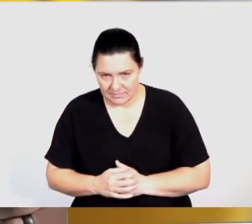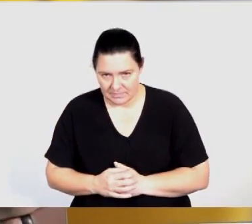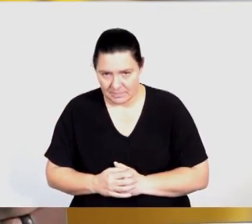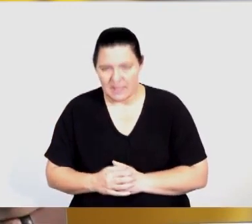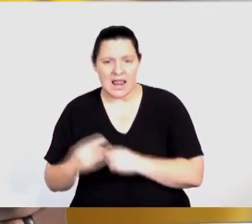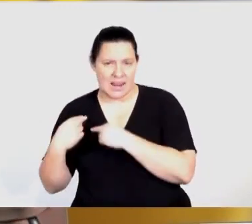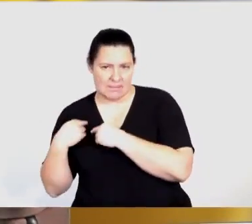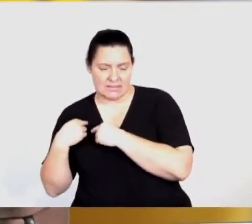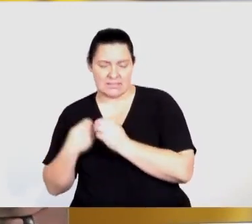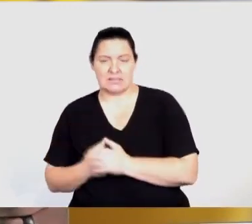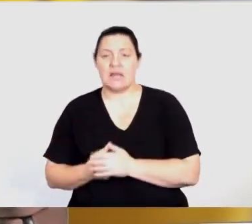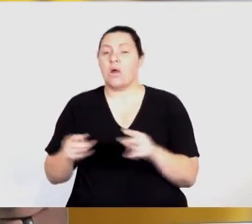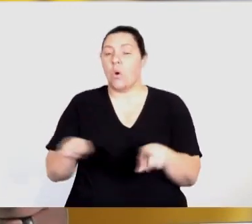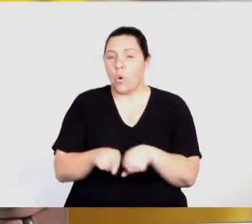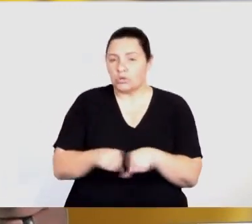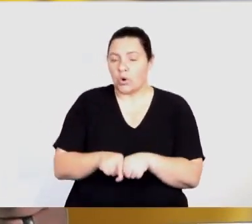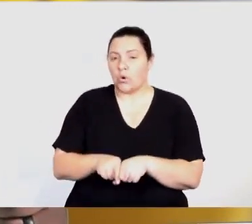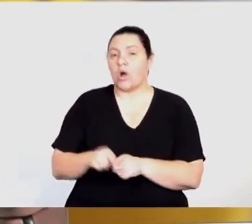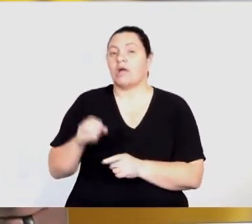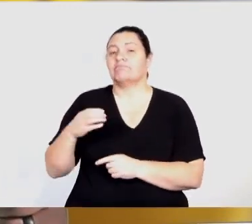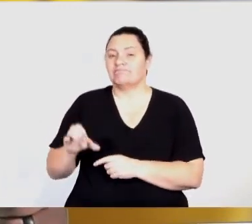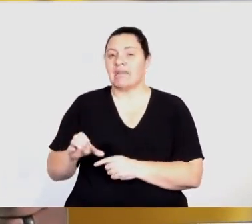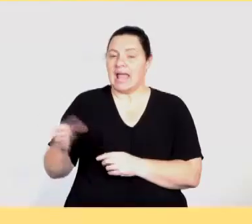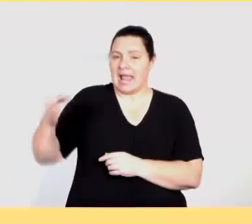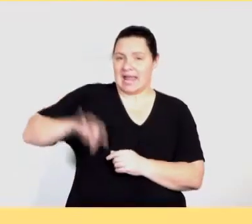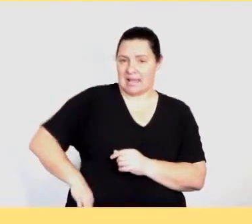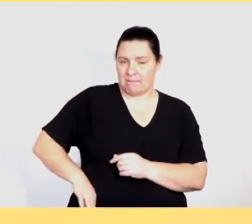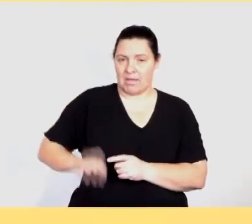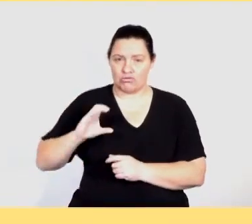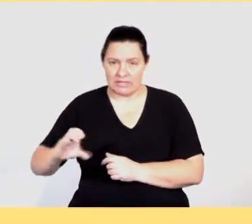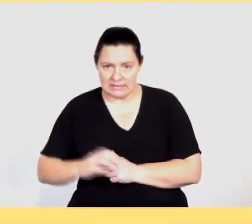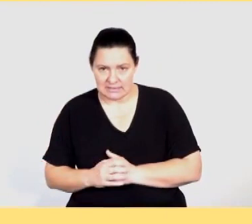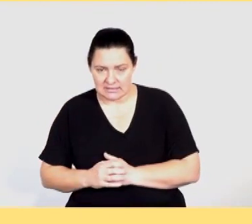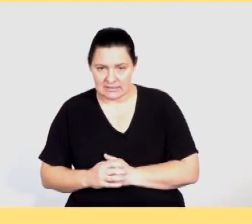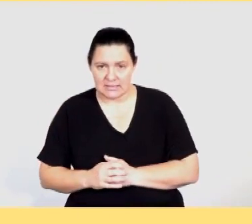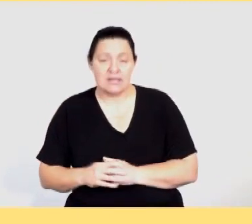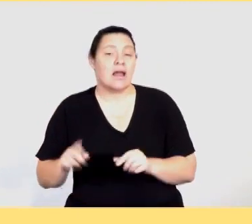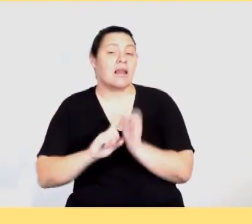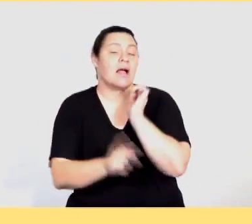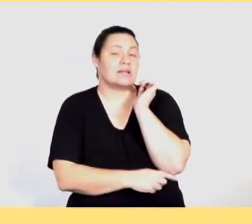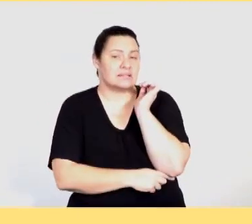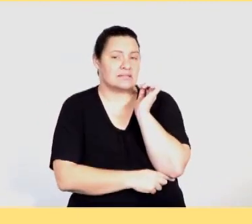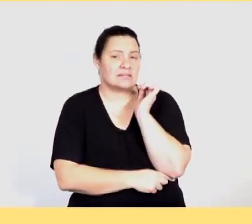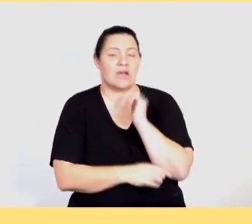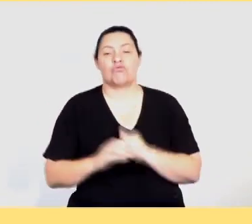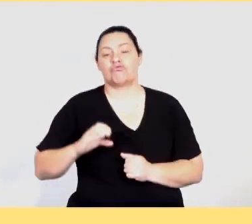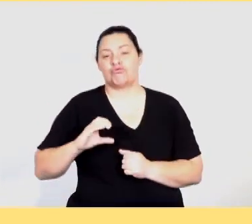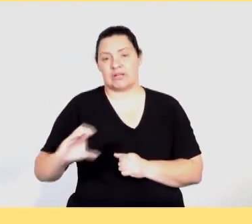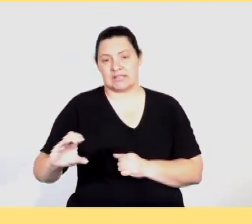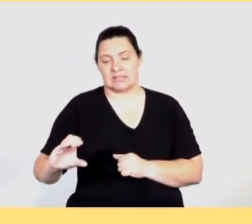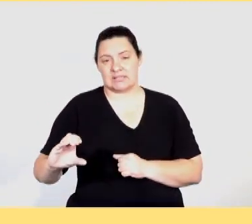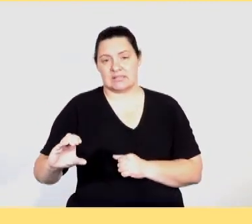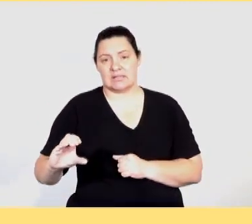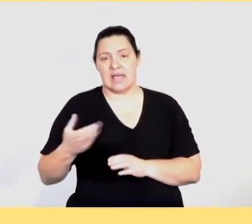them, liabilities. And then we also credit our income. And lastly, we